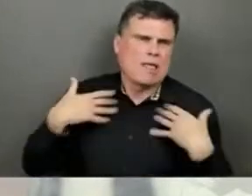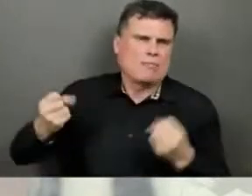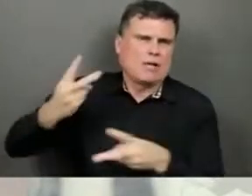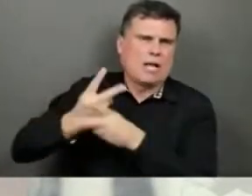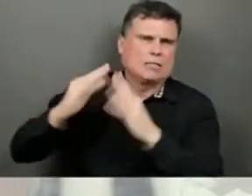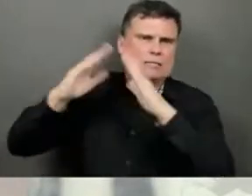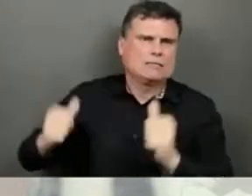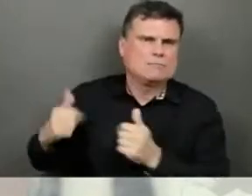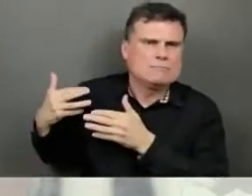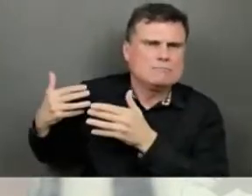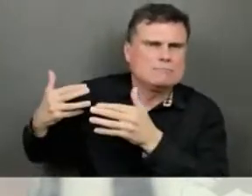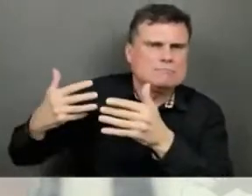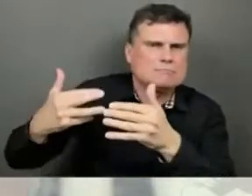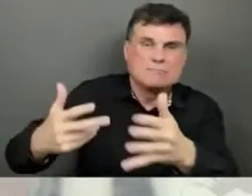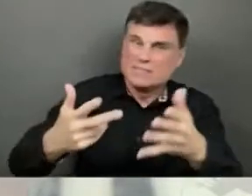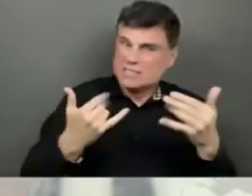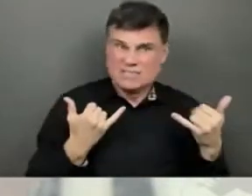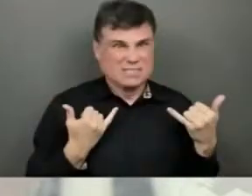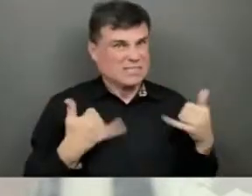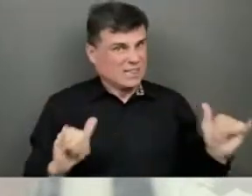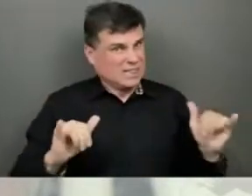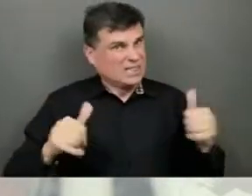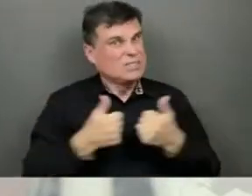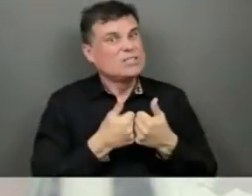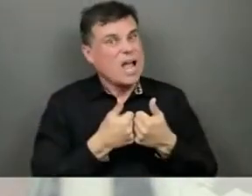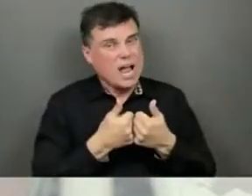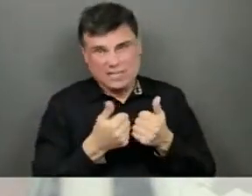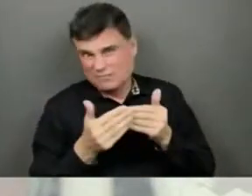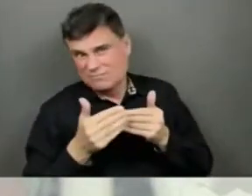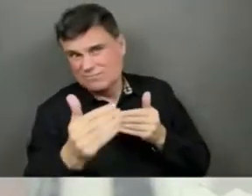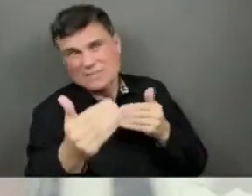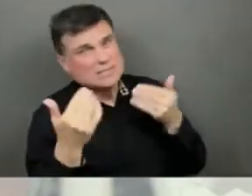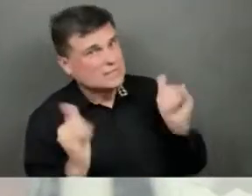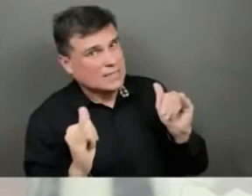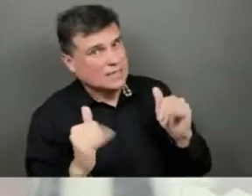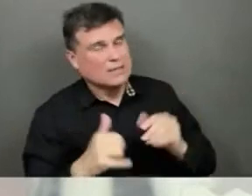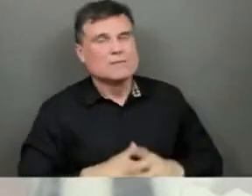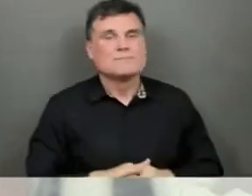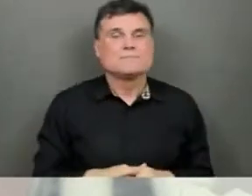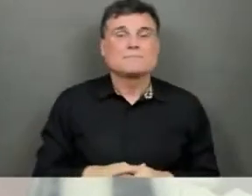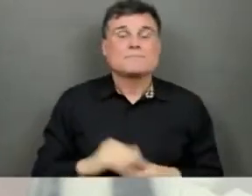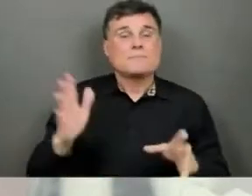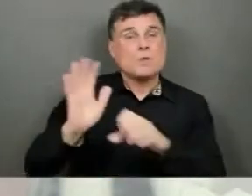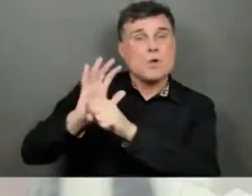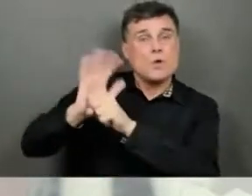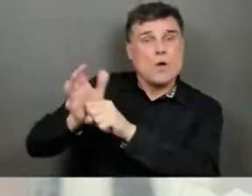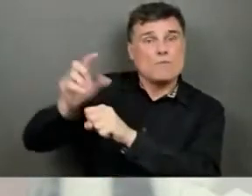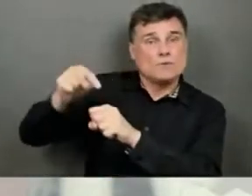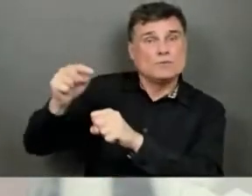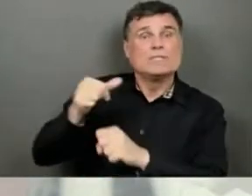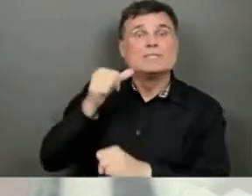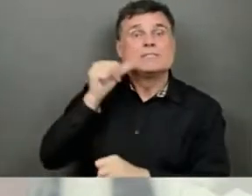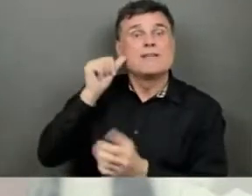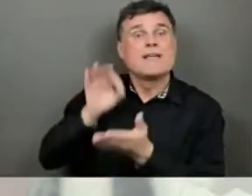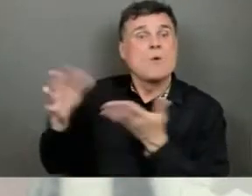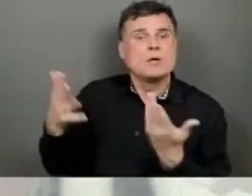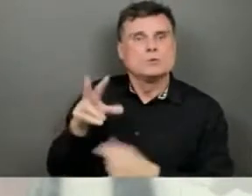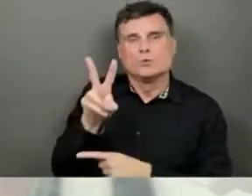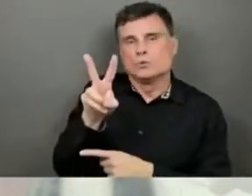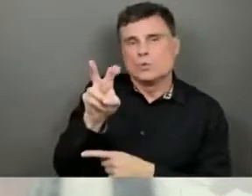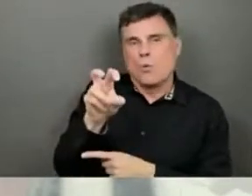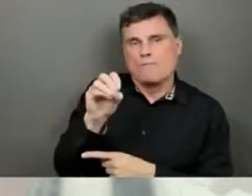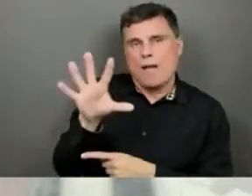very challenging time. With respect to COVID-19, yesterday there were 205 people positive